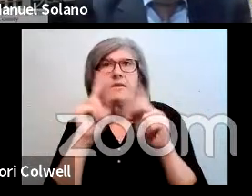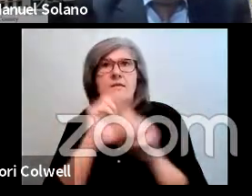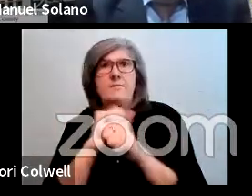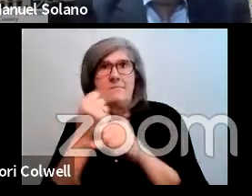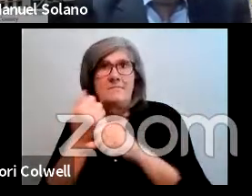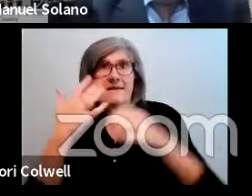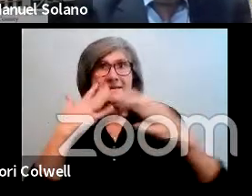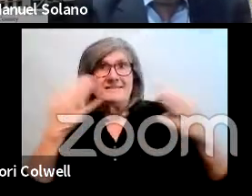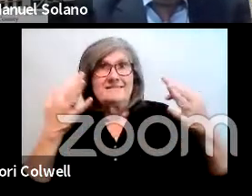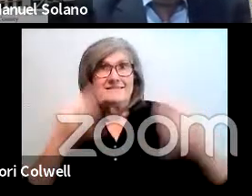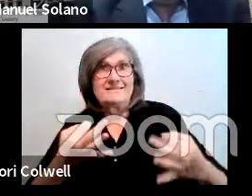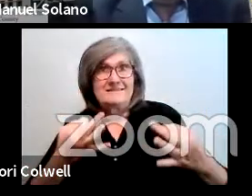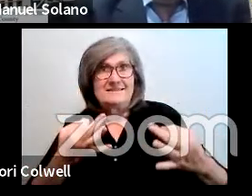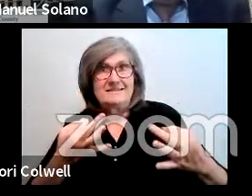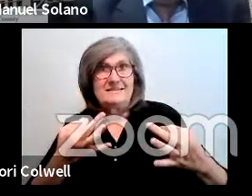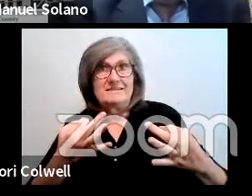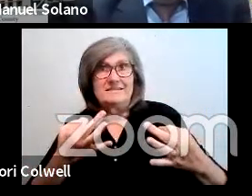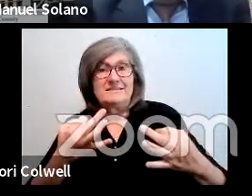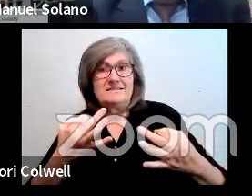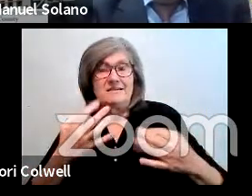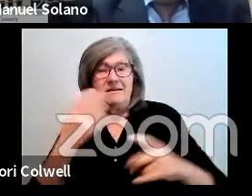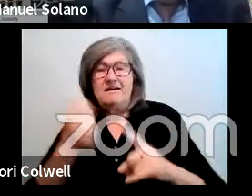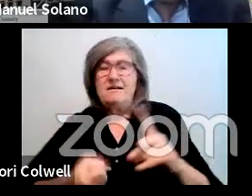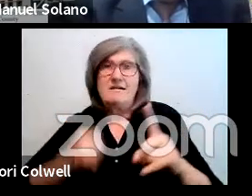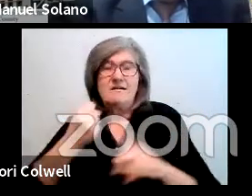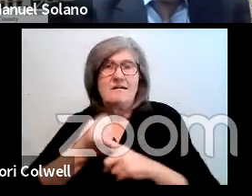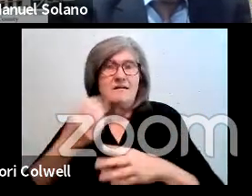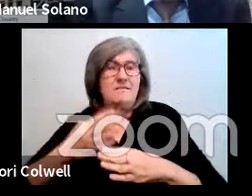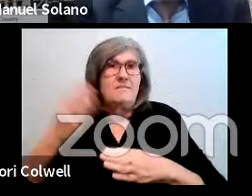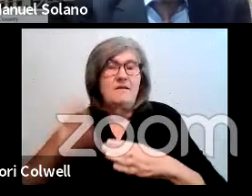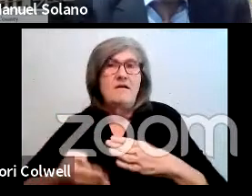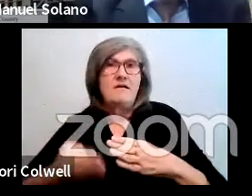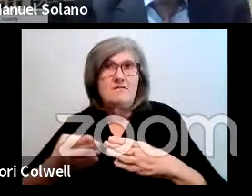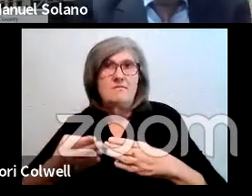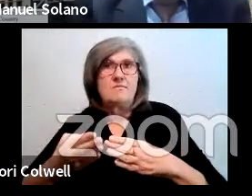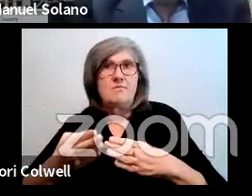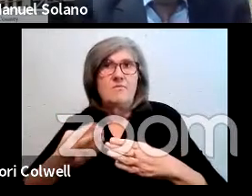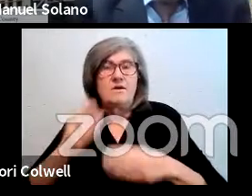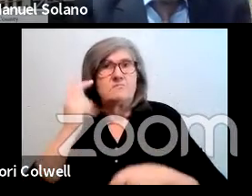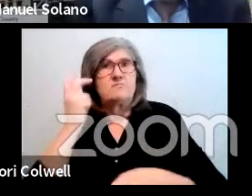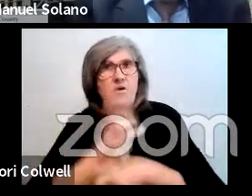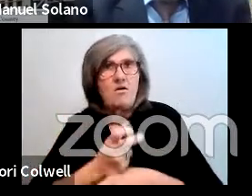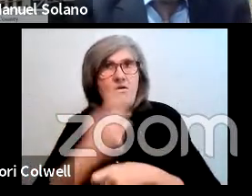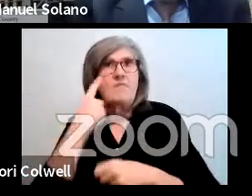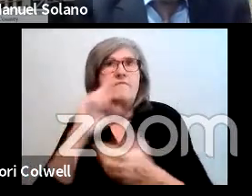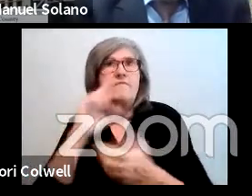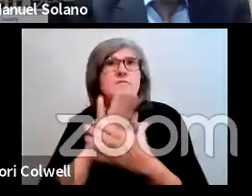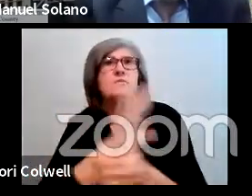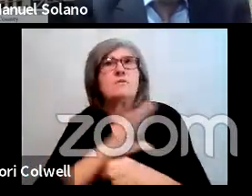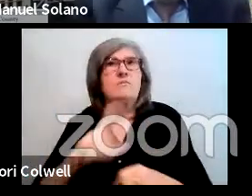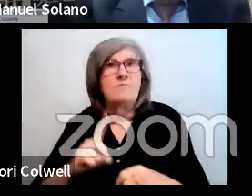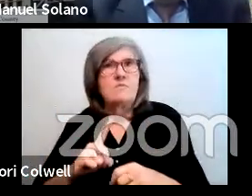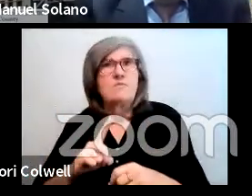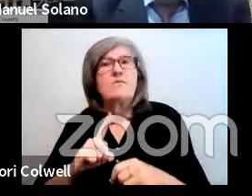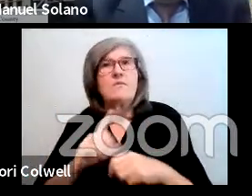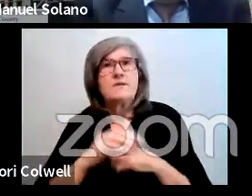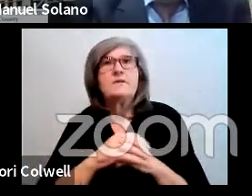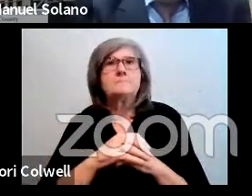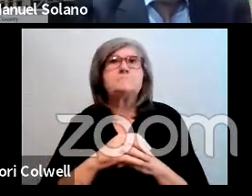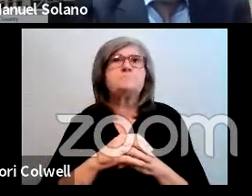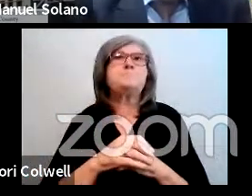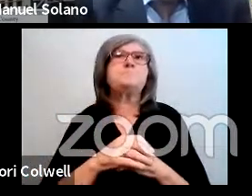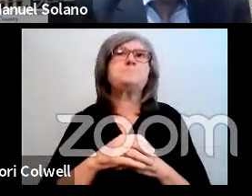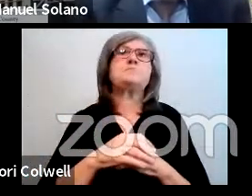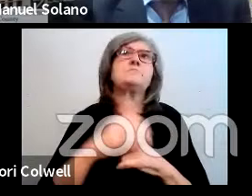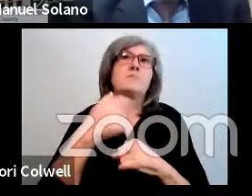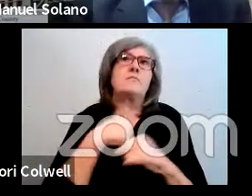decisions, and then the consequences of each are really hard on the school boards. Now, I